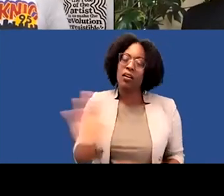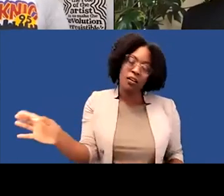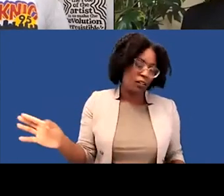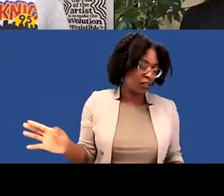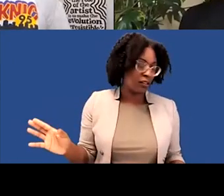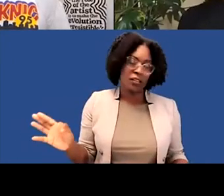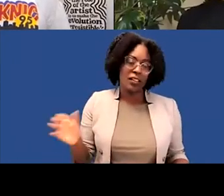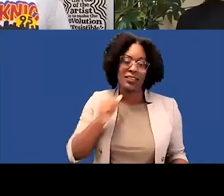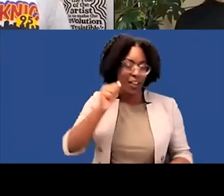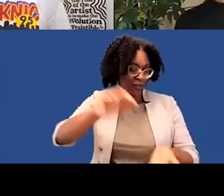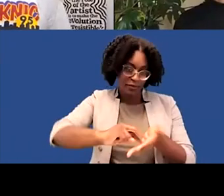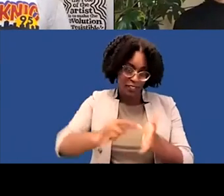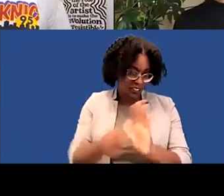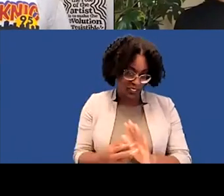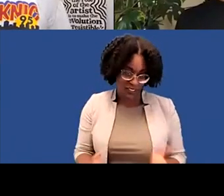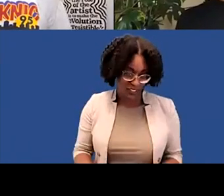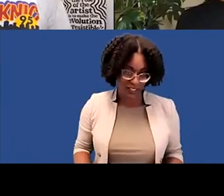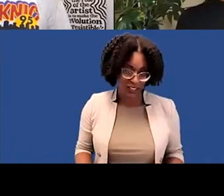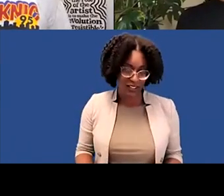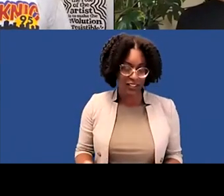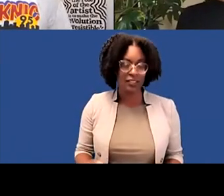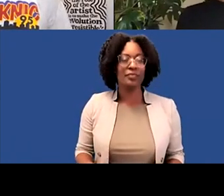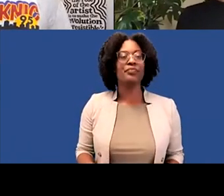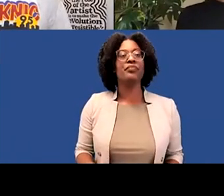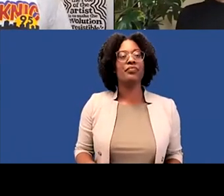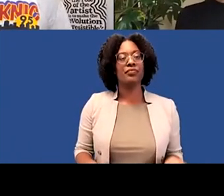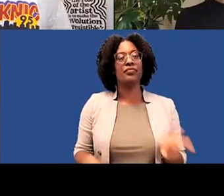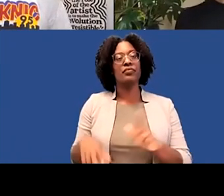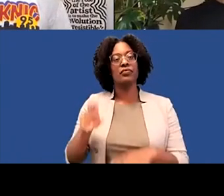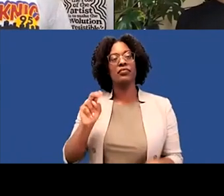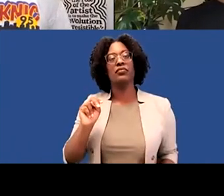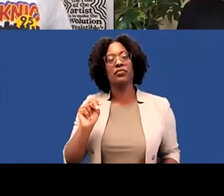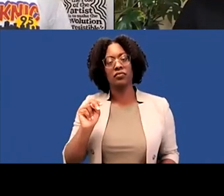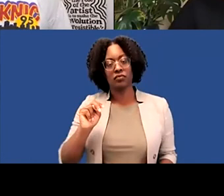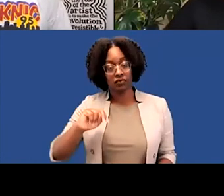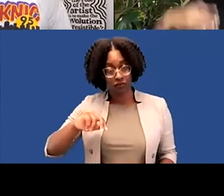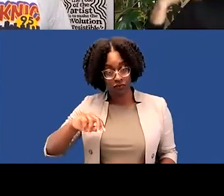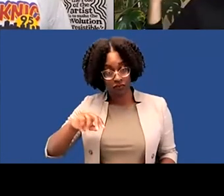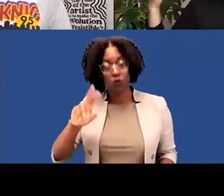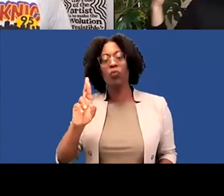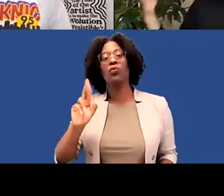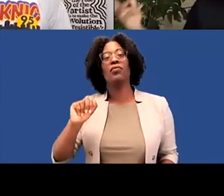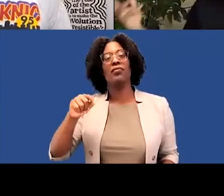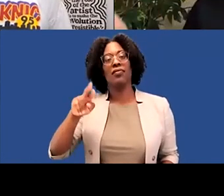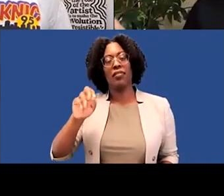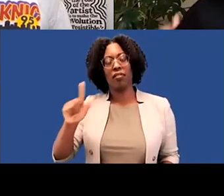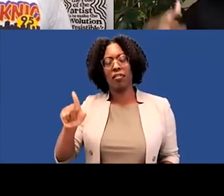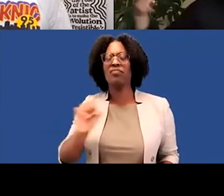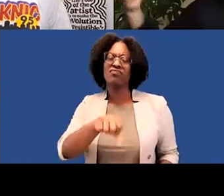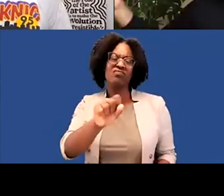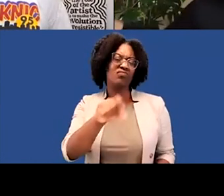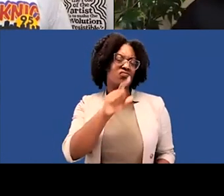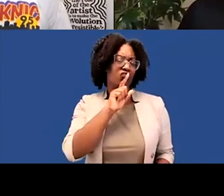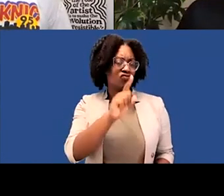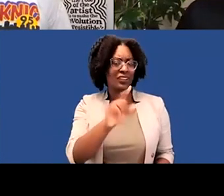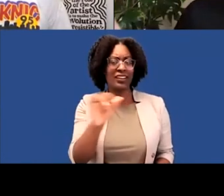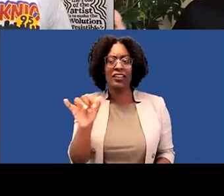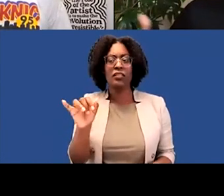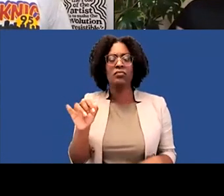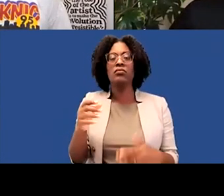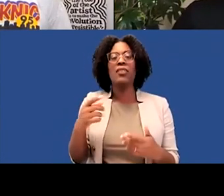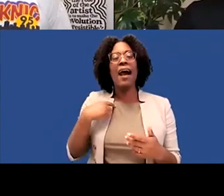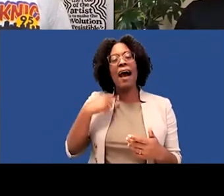so, it's a creative endeavor, you know, it's just like, organizing is a creative